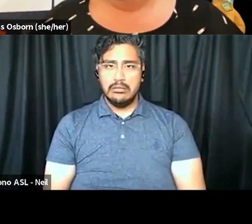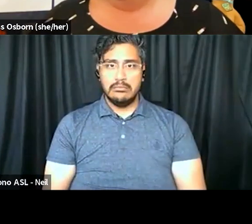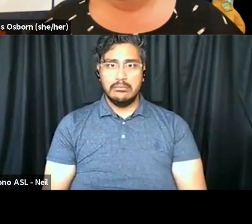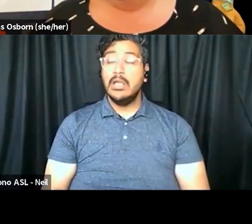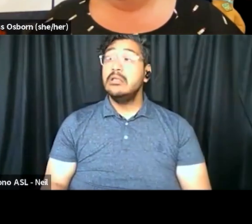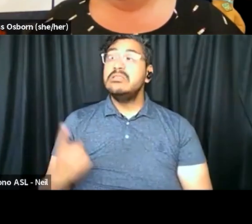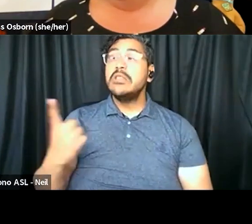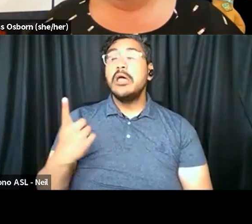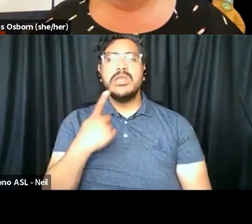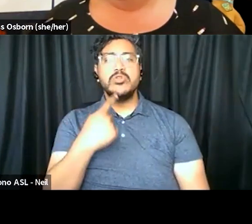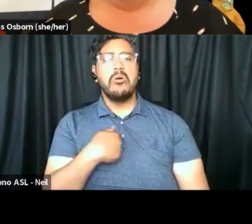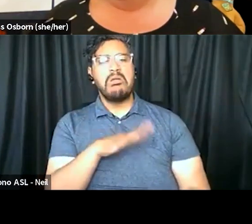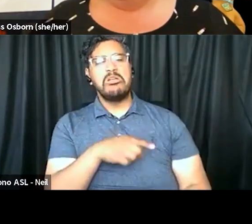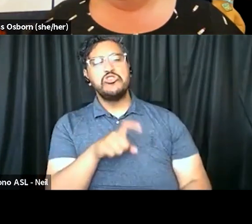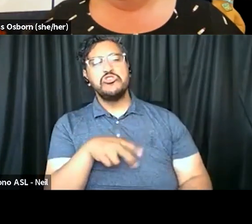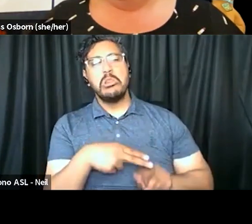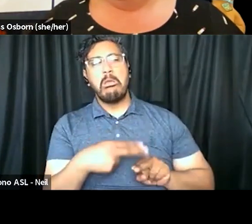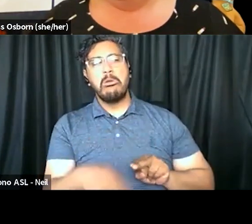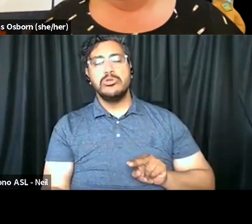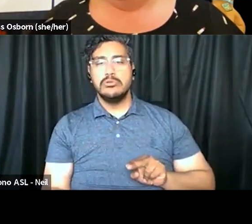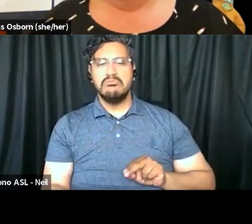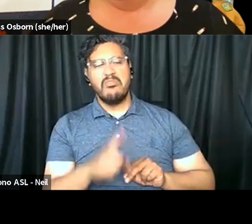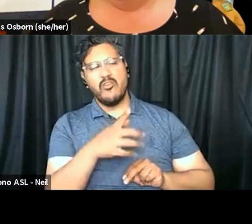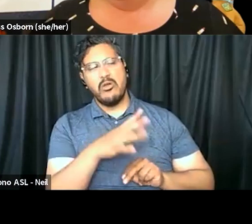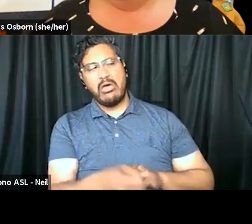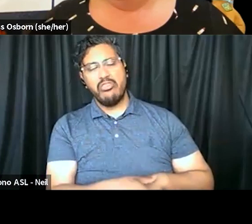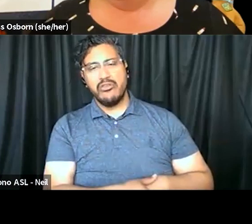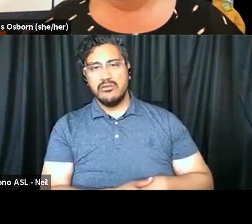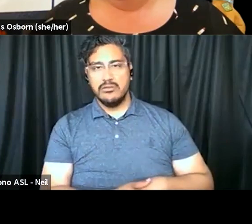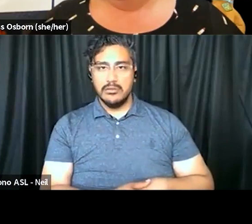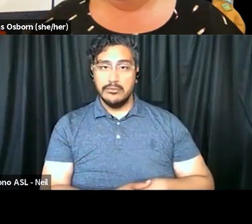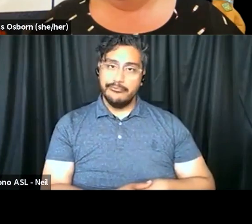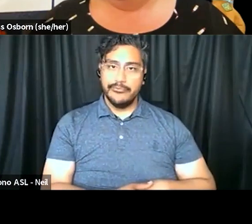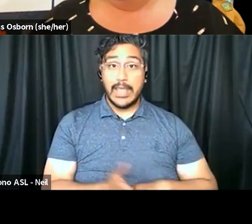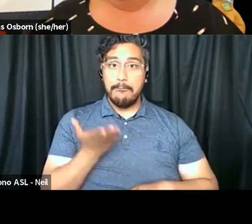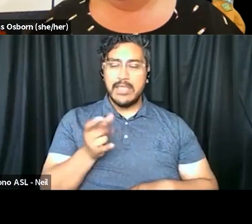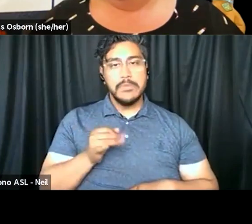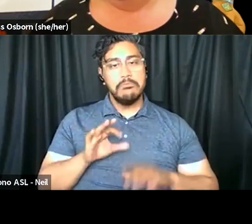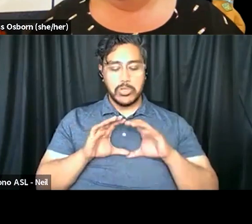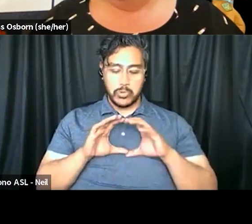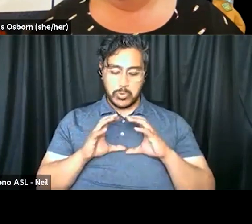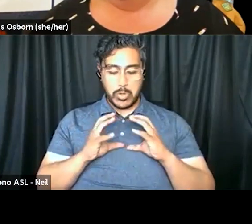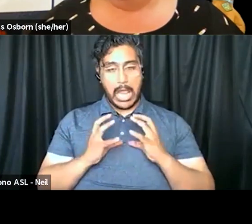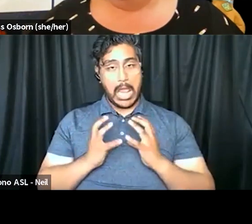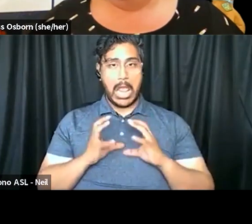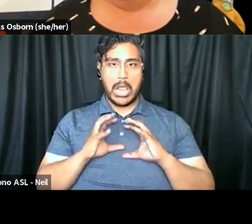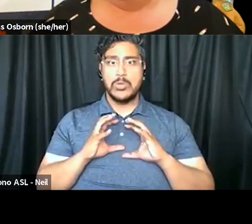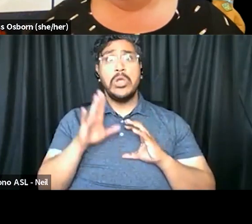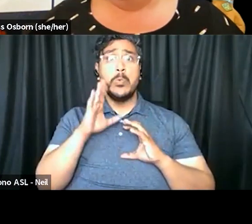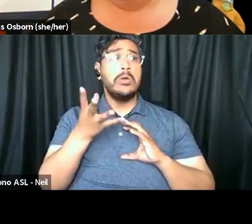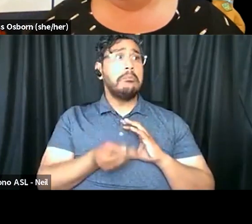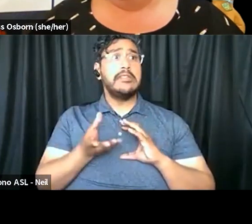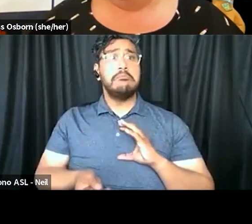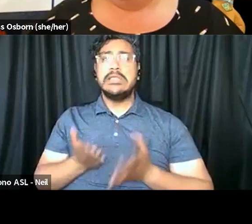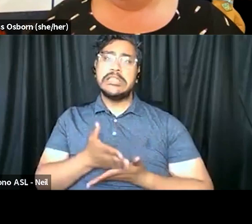lose a few pounds, just to be healthy, and that maybe being round, I'll miss out on all the fashion to